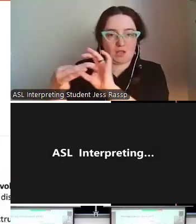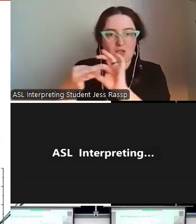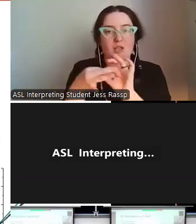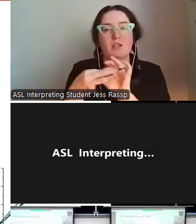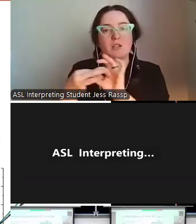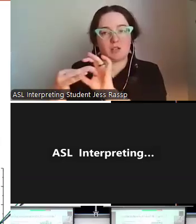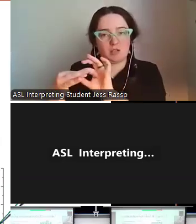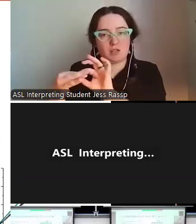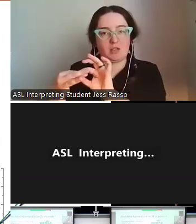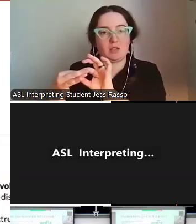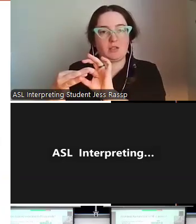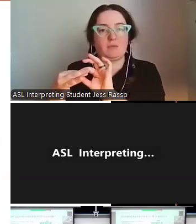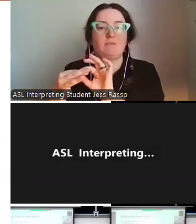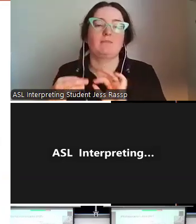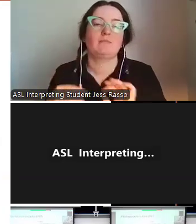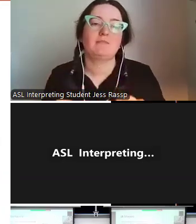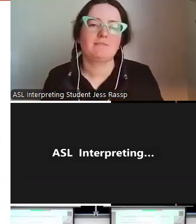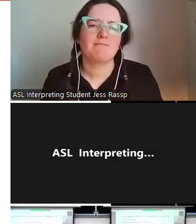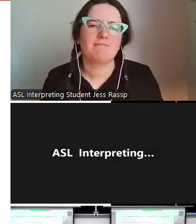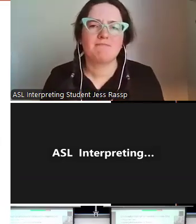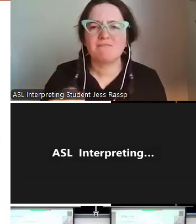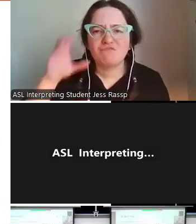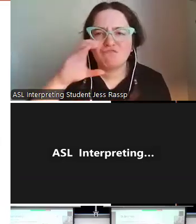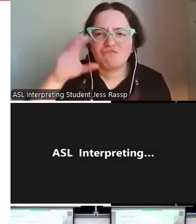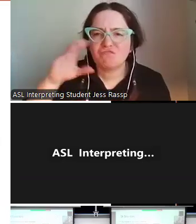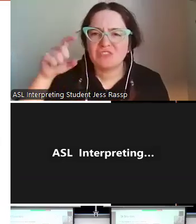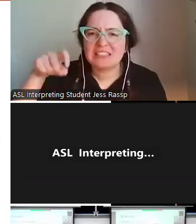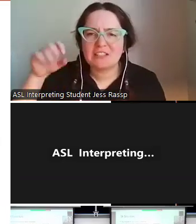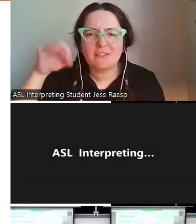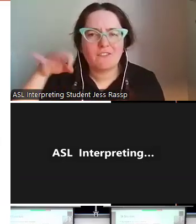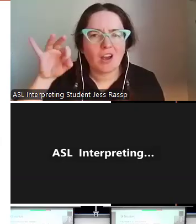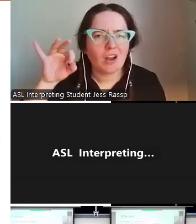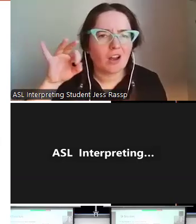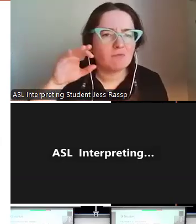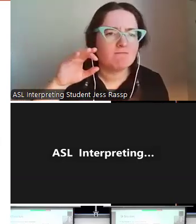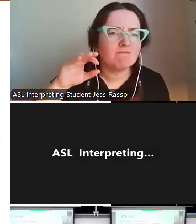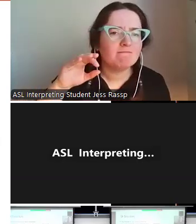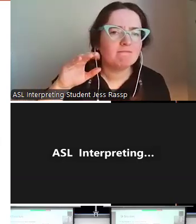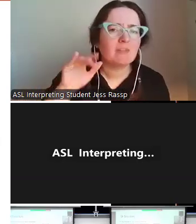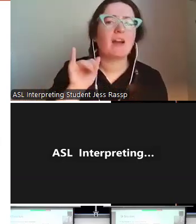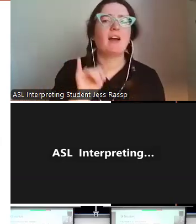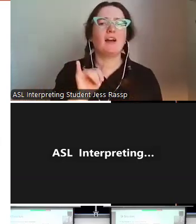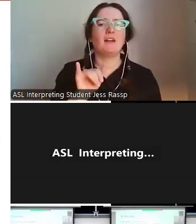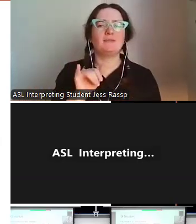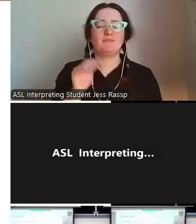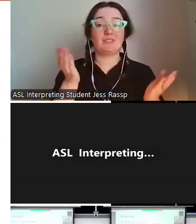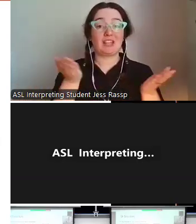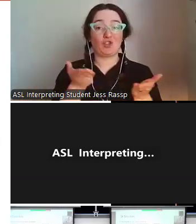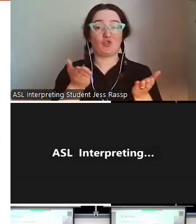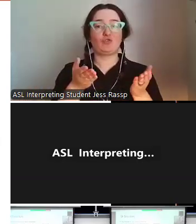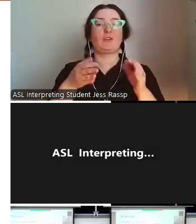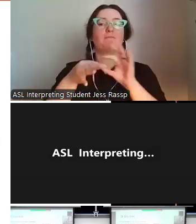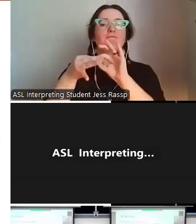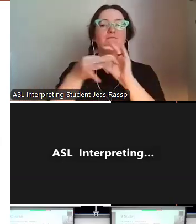calmodulin. Let me see if I can find it. So it binds here